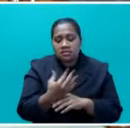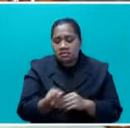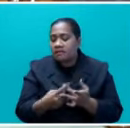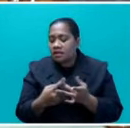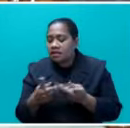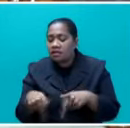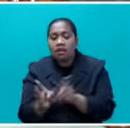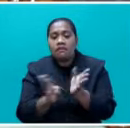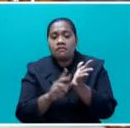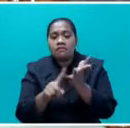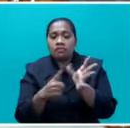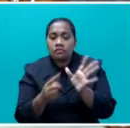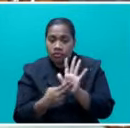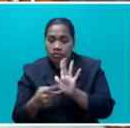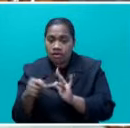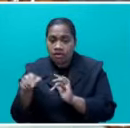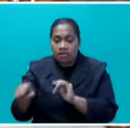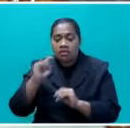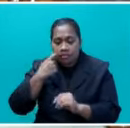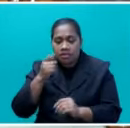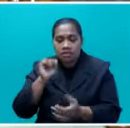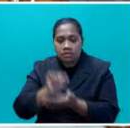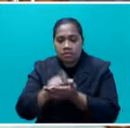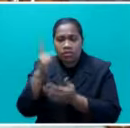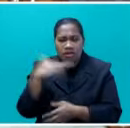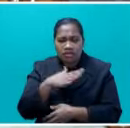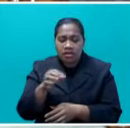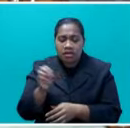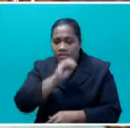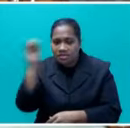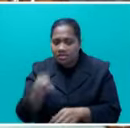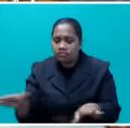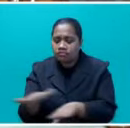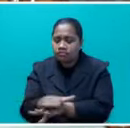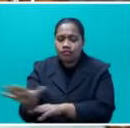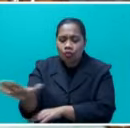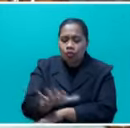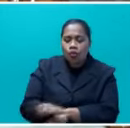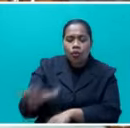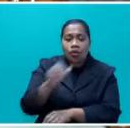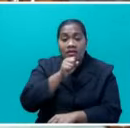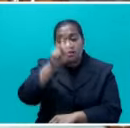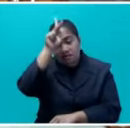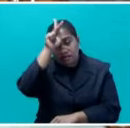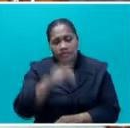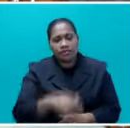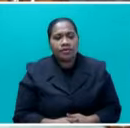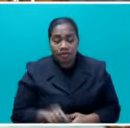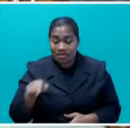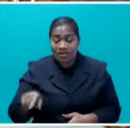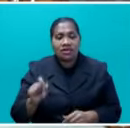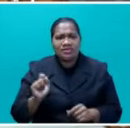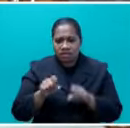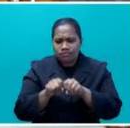ensure 100% digital terrestrial coverage to Kandavu. Works are temporarily halted due to COVID-19 travel restrictions. However, works